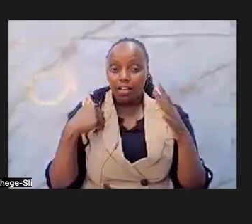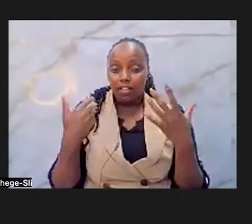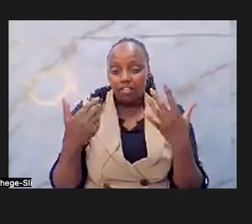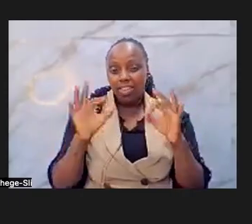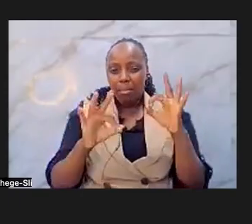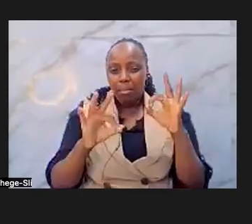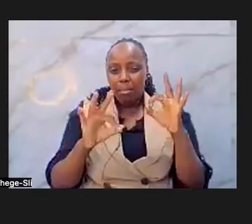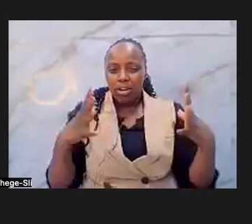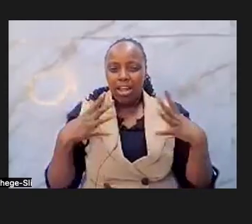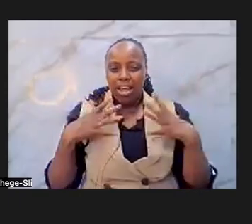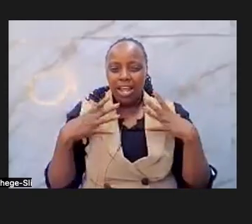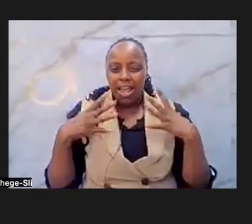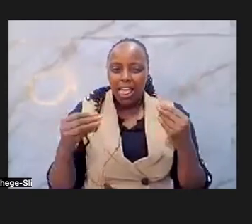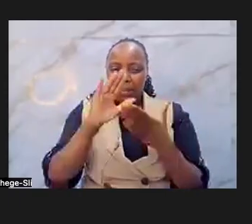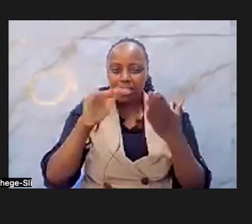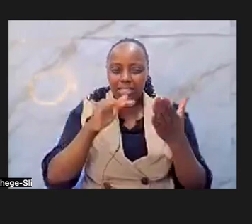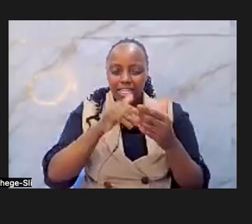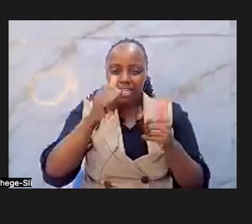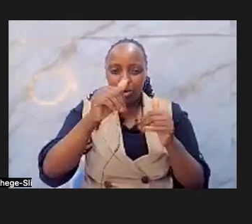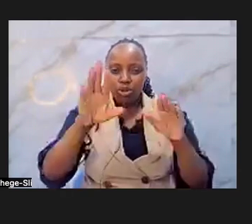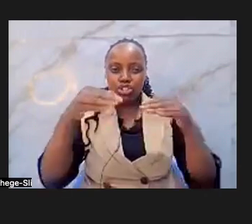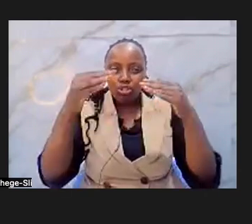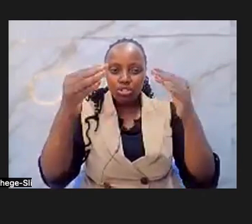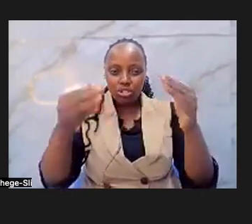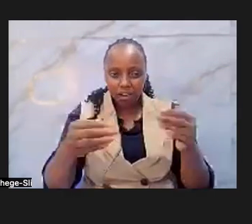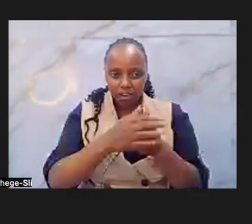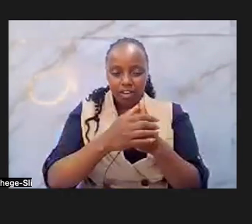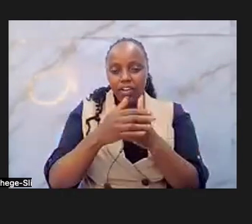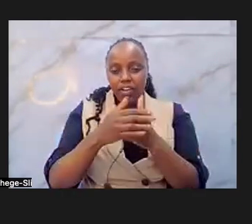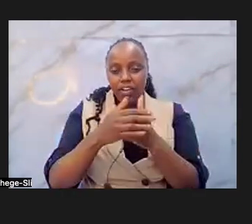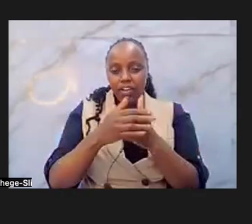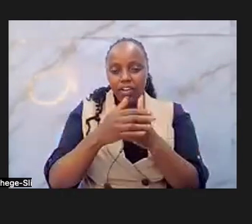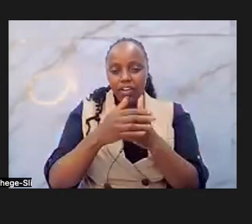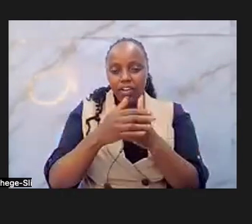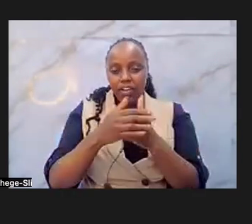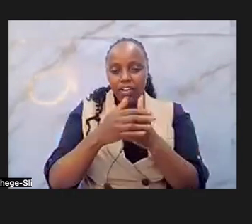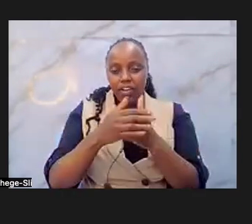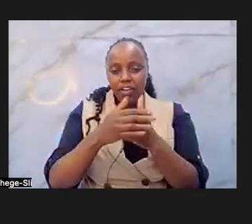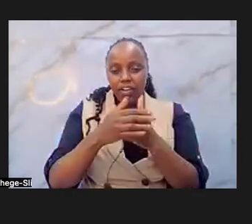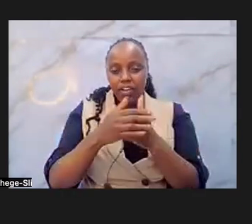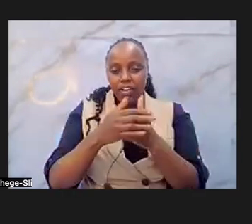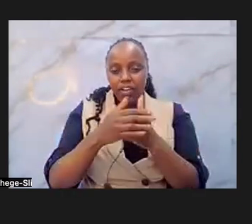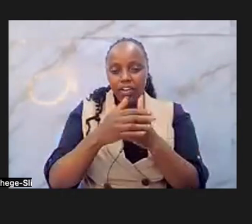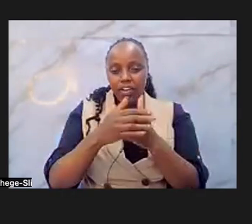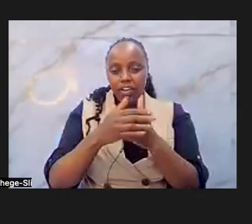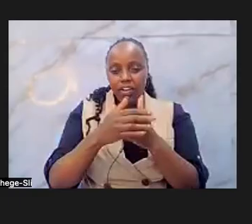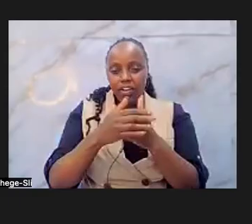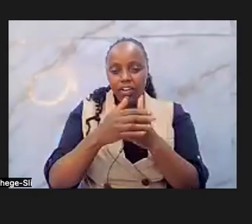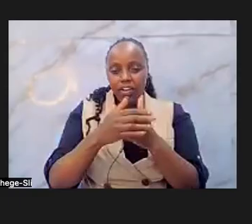provide. But now the model makes it unique because it is able to create an environment